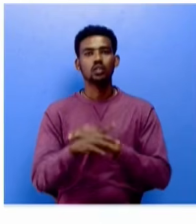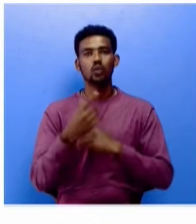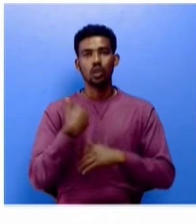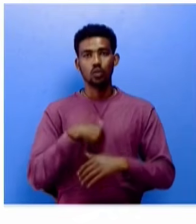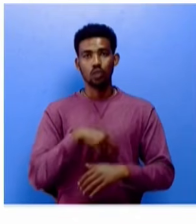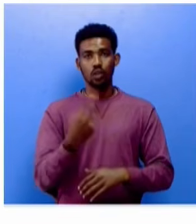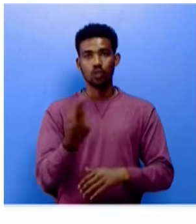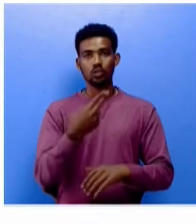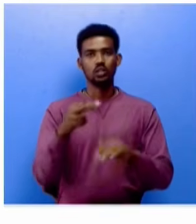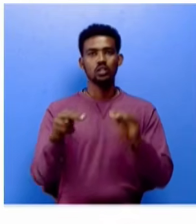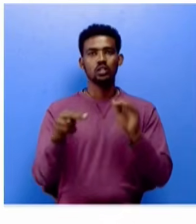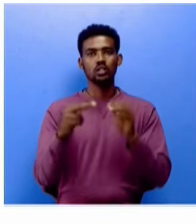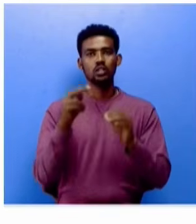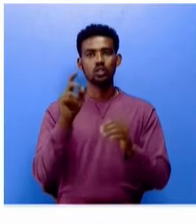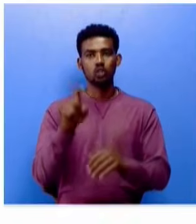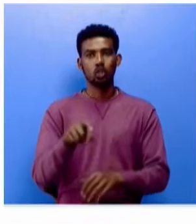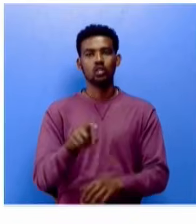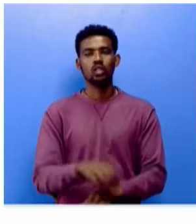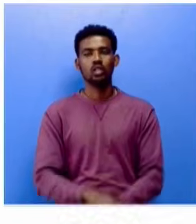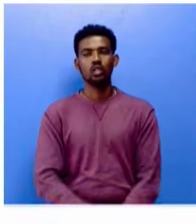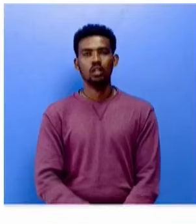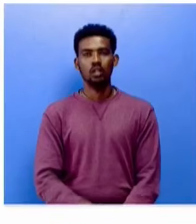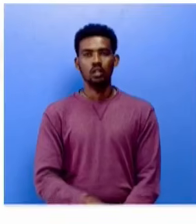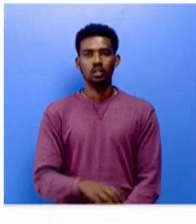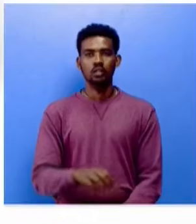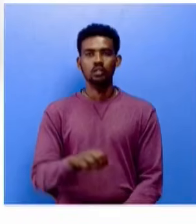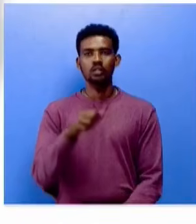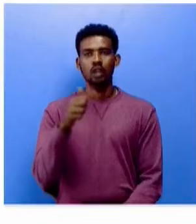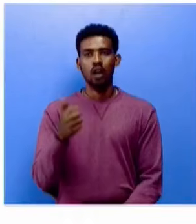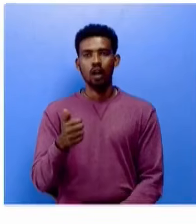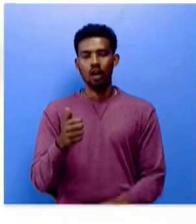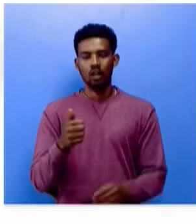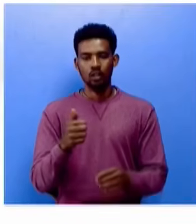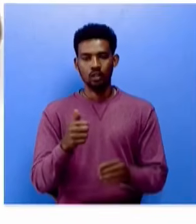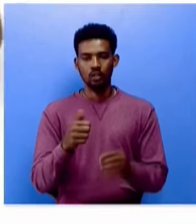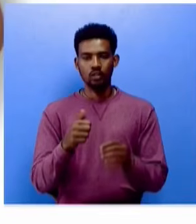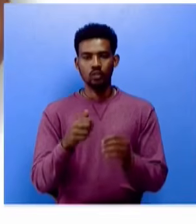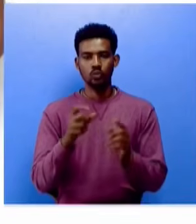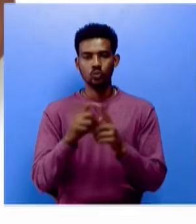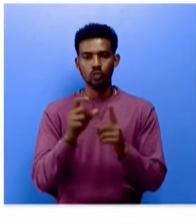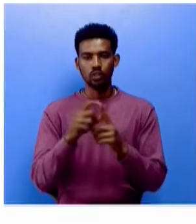using should. What about another concept here?